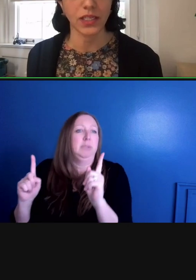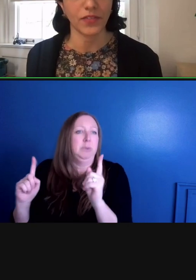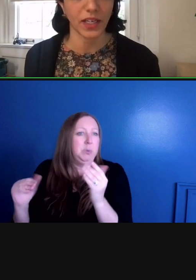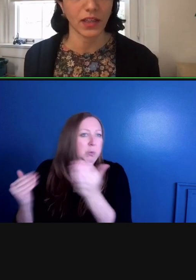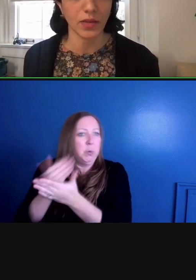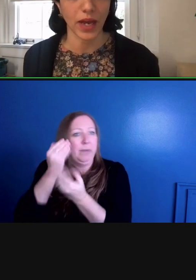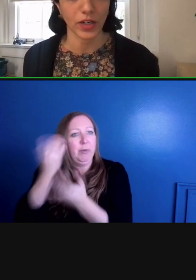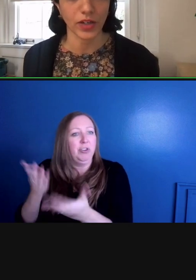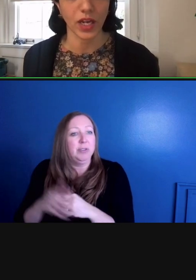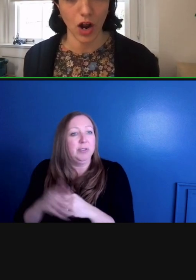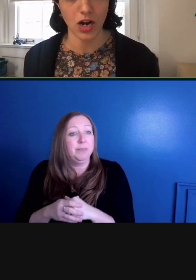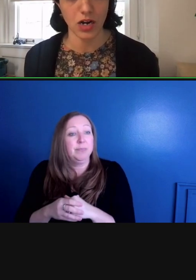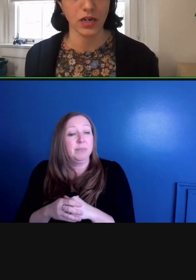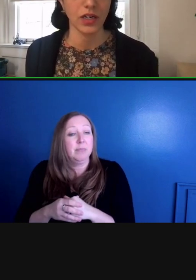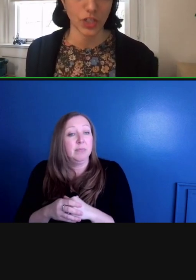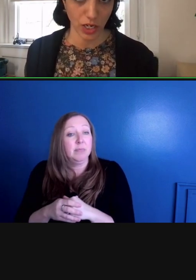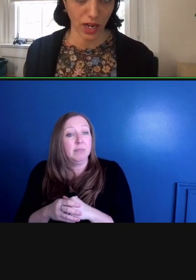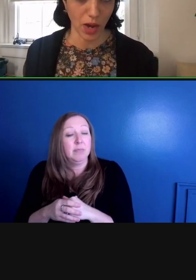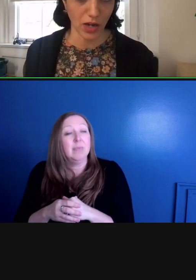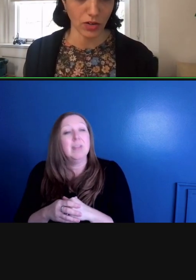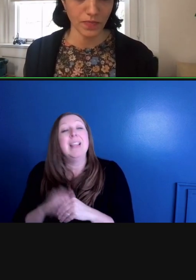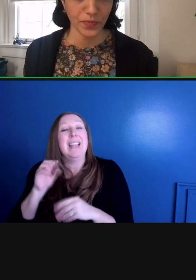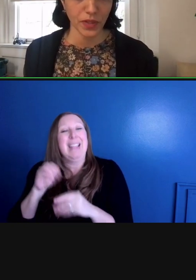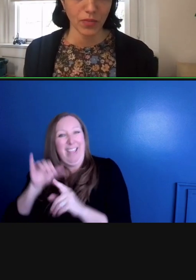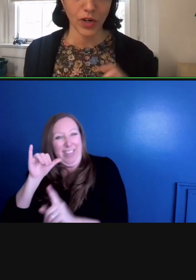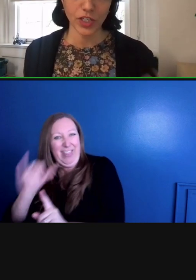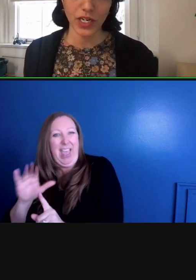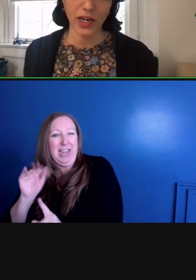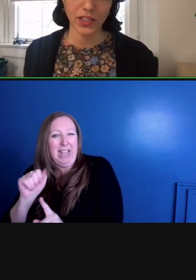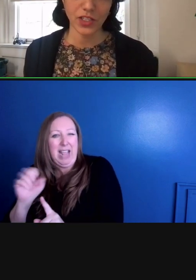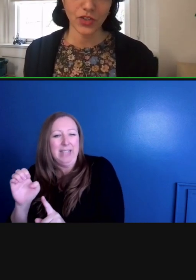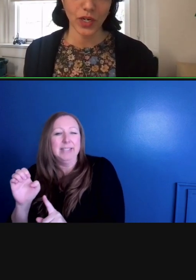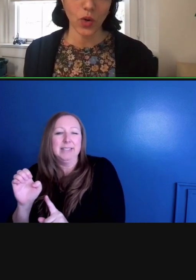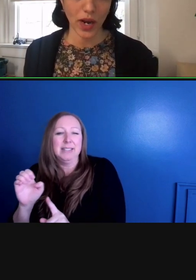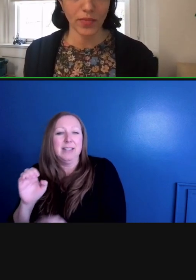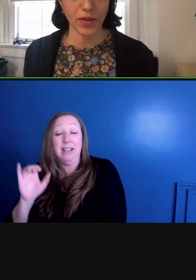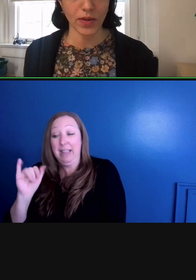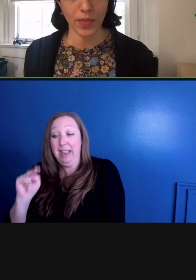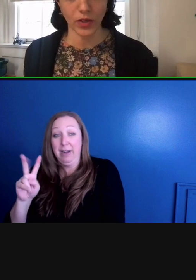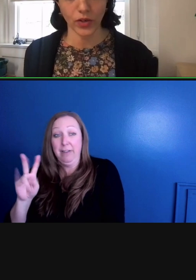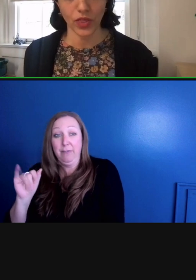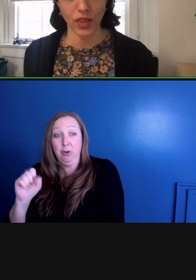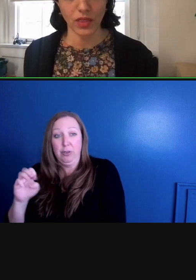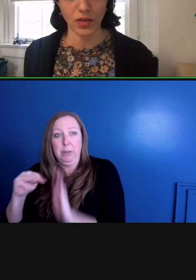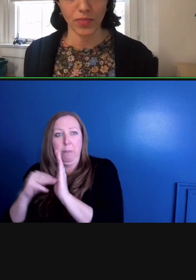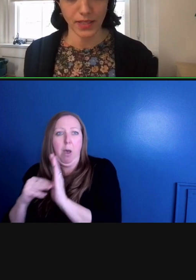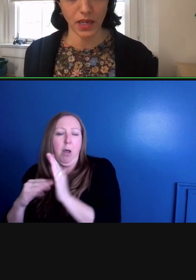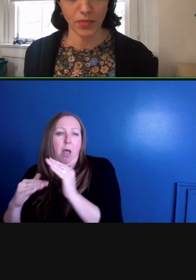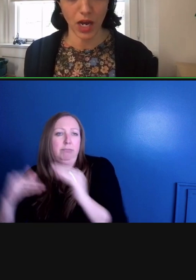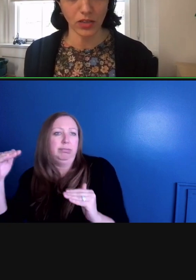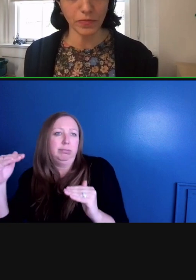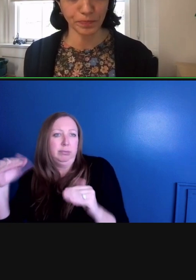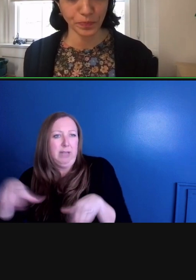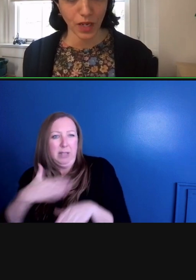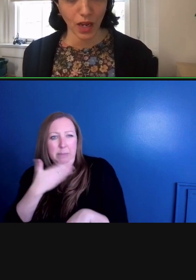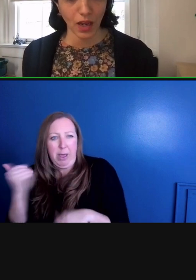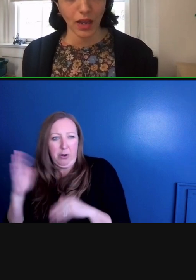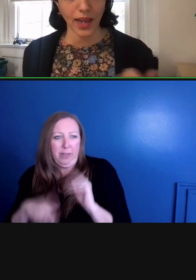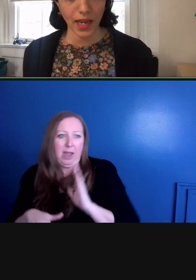does do significantly better than our GNN model, but our GNN is still doing quite a bit better than the baseline